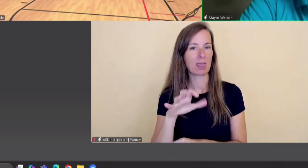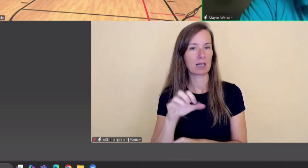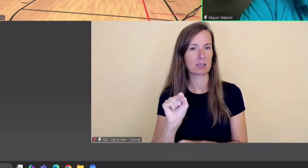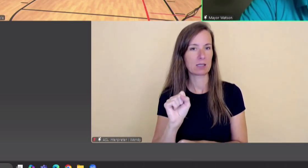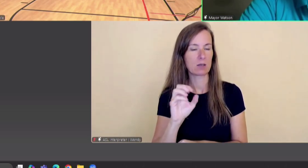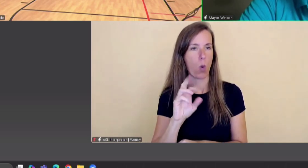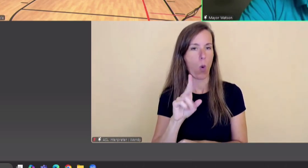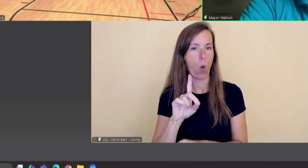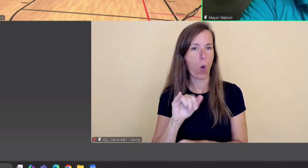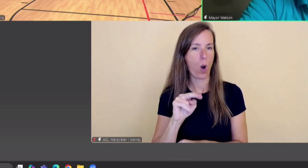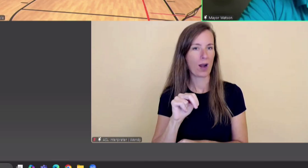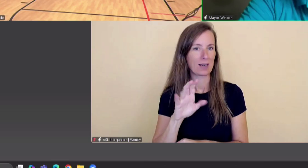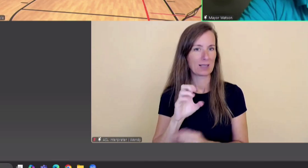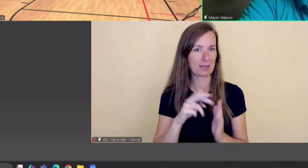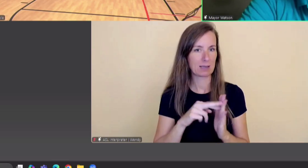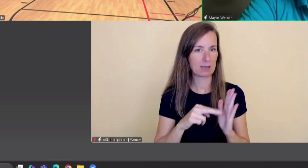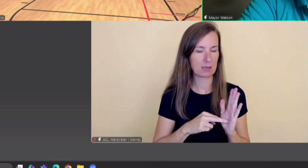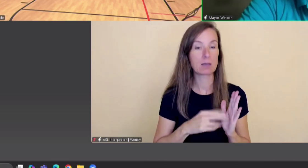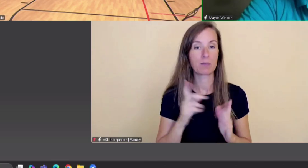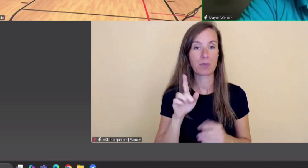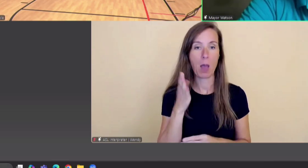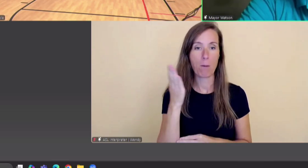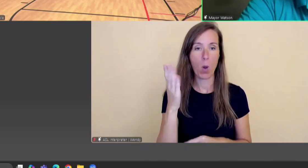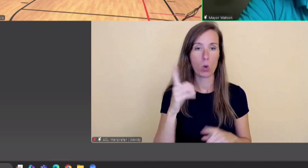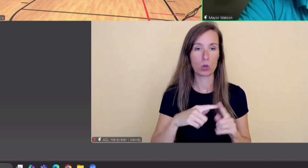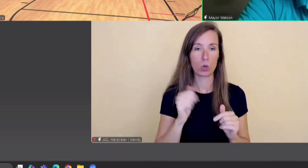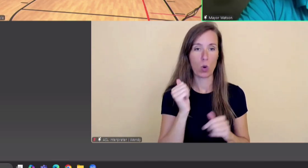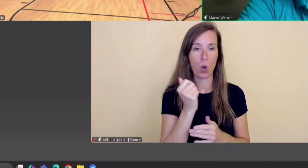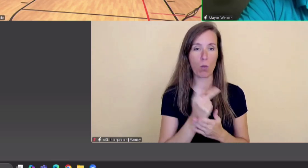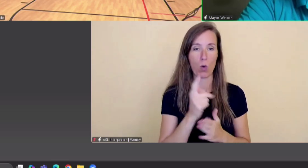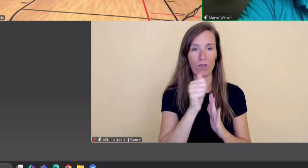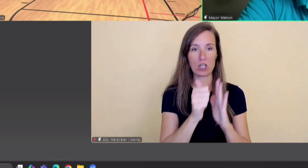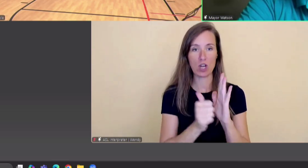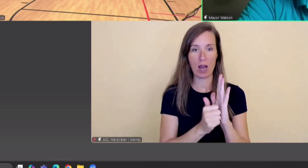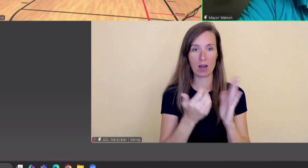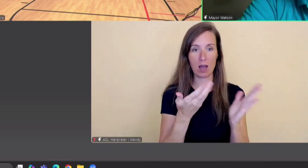Is there a motion to approve the agenda as written?